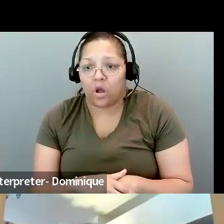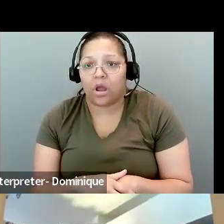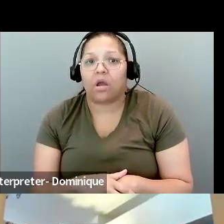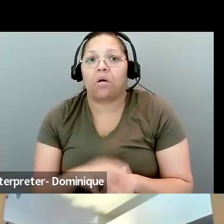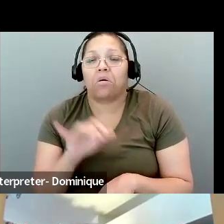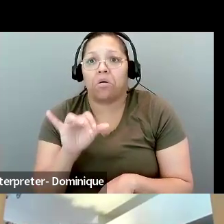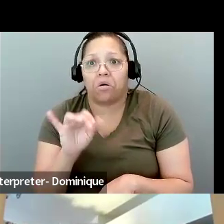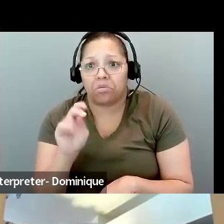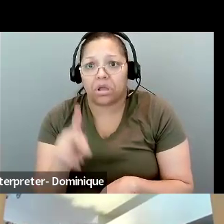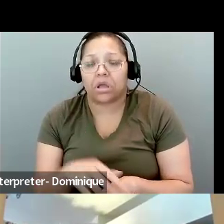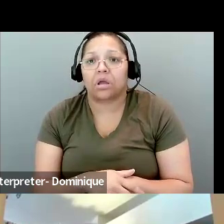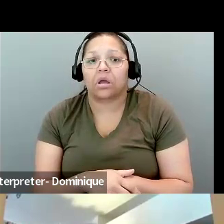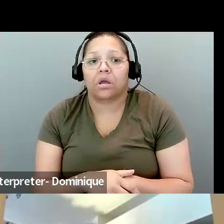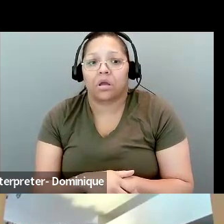okay.